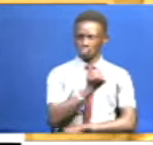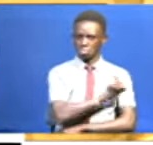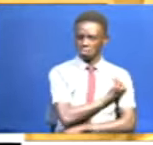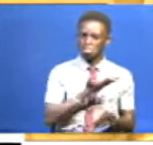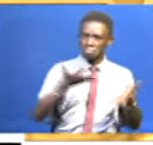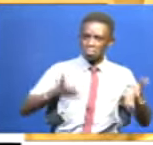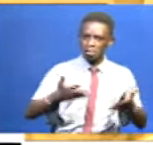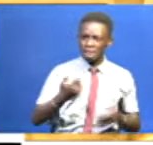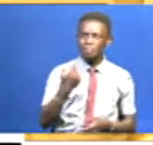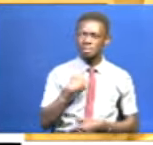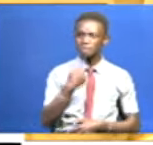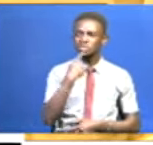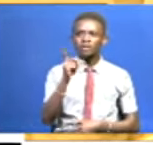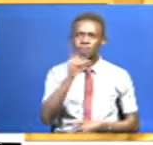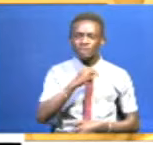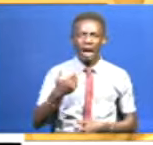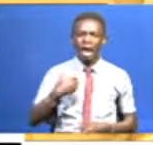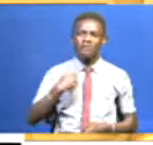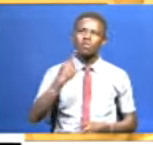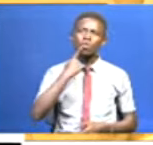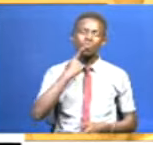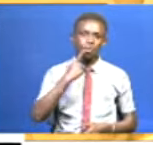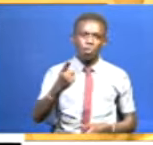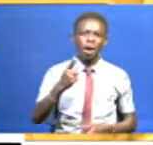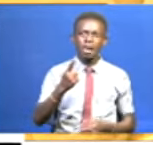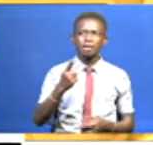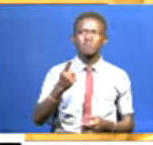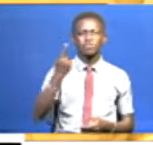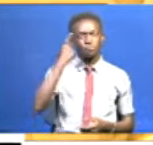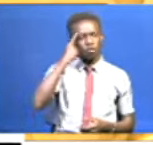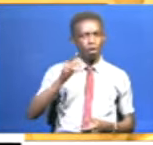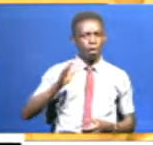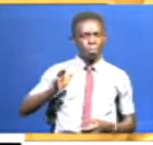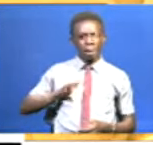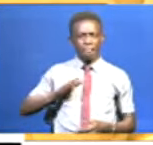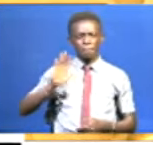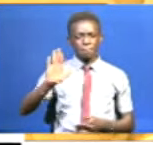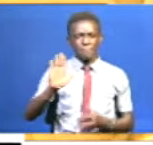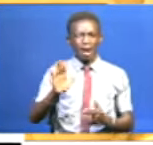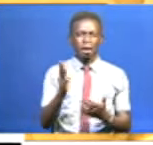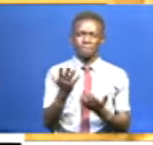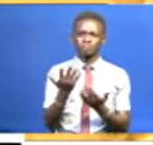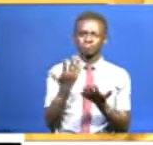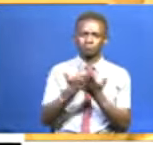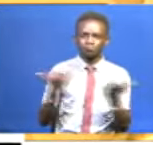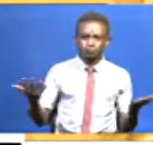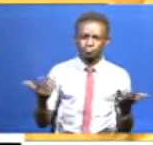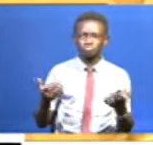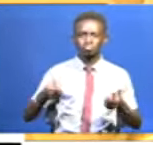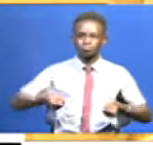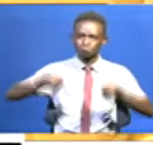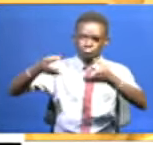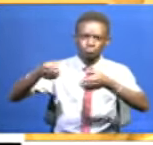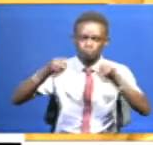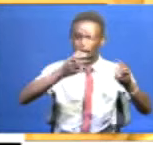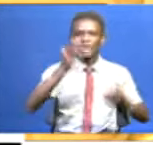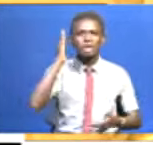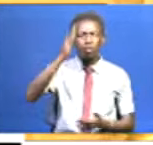100 packs of maternal mama kits. This one now will improve and attract